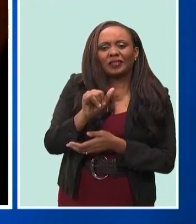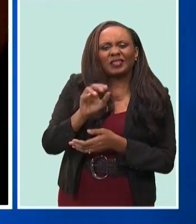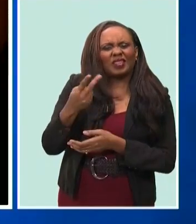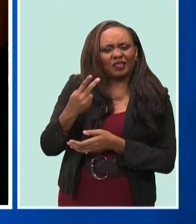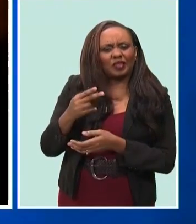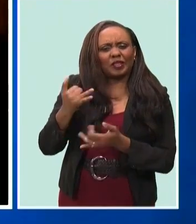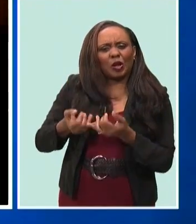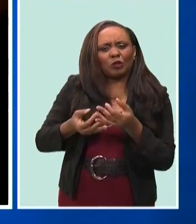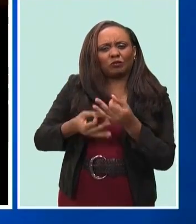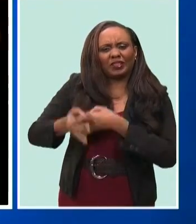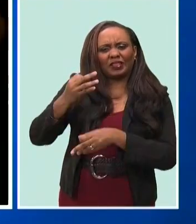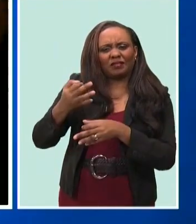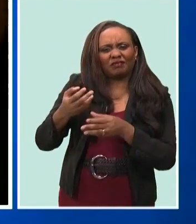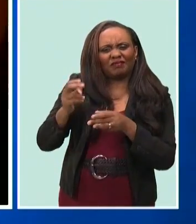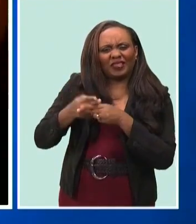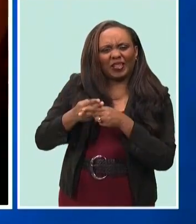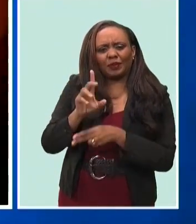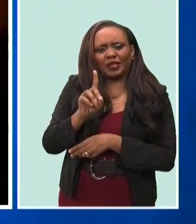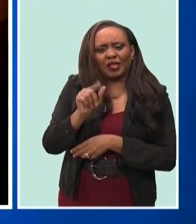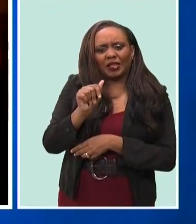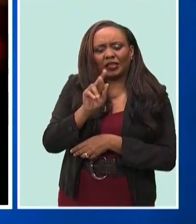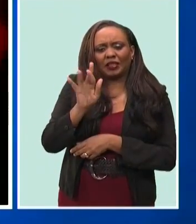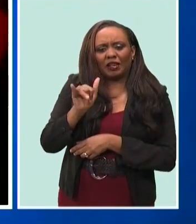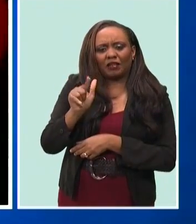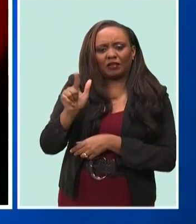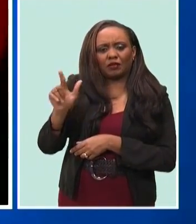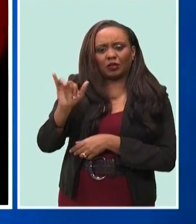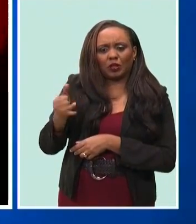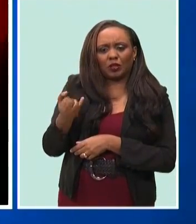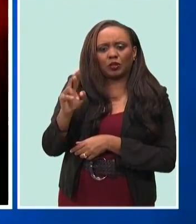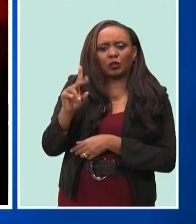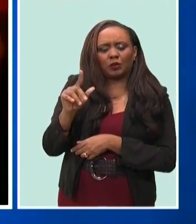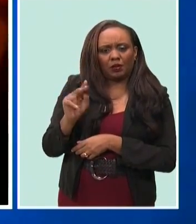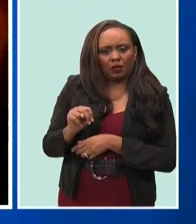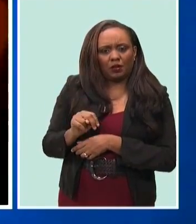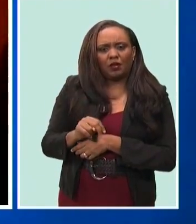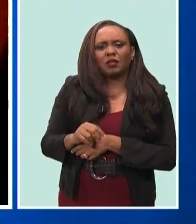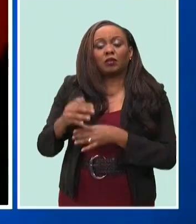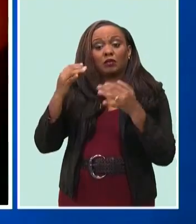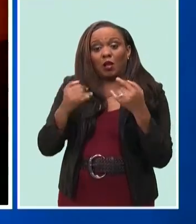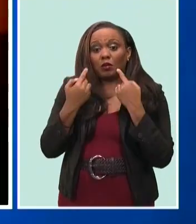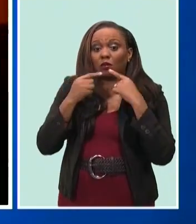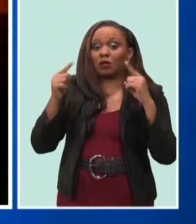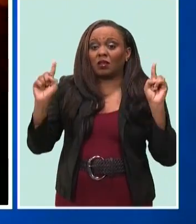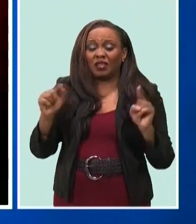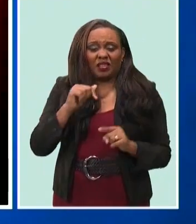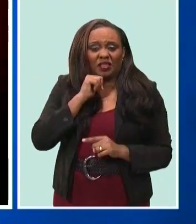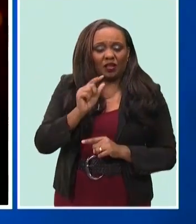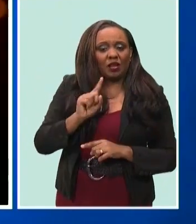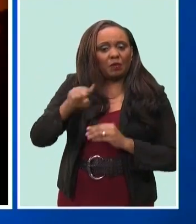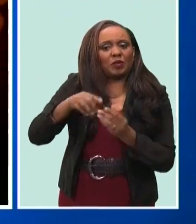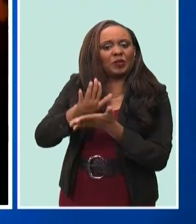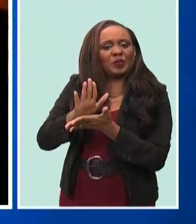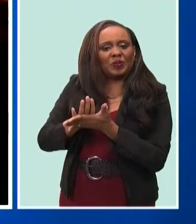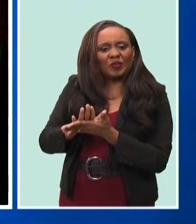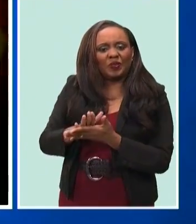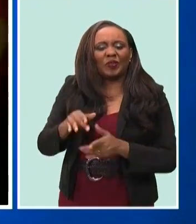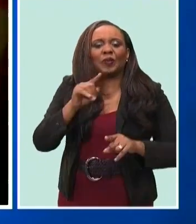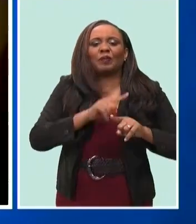She says she's gone on to gain many significant achievements, and it's not the school which makes a difference in the path a child takes, but